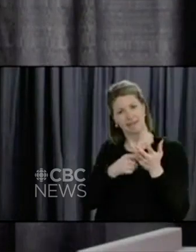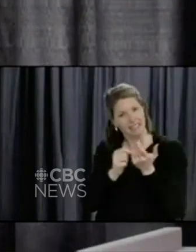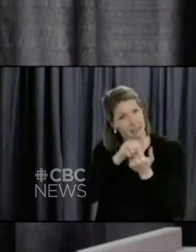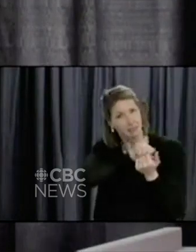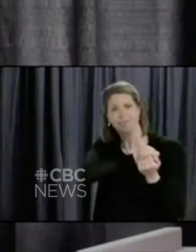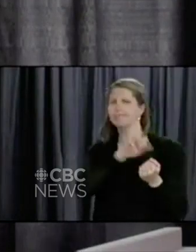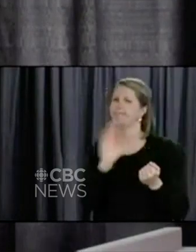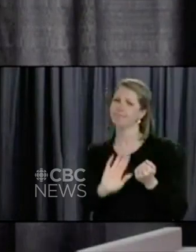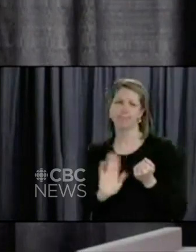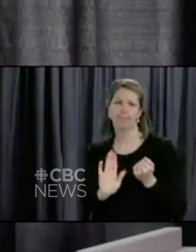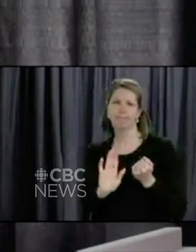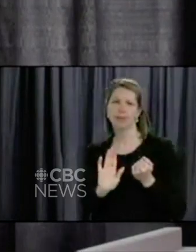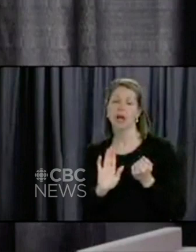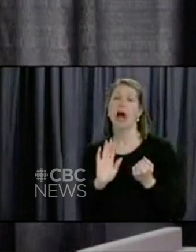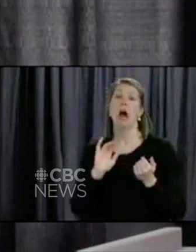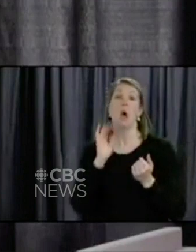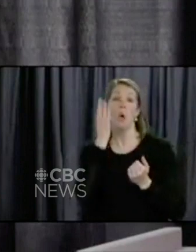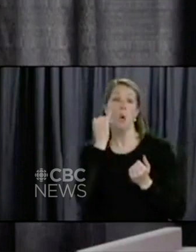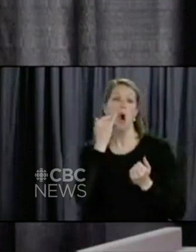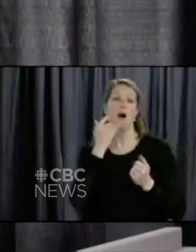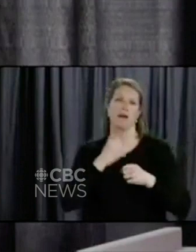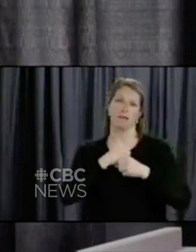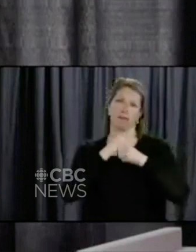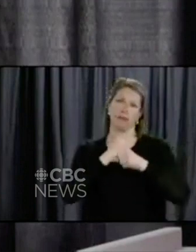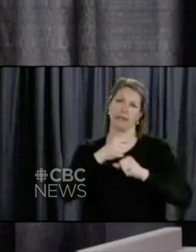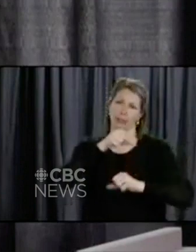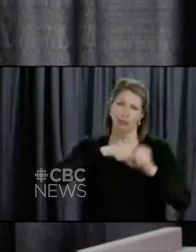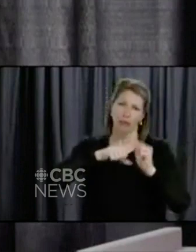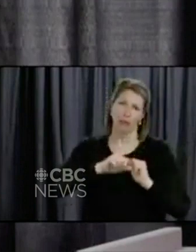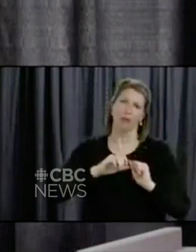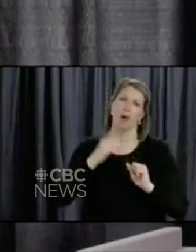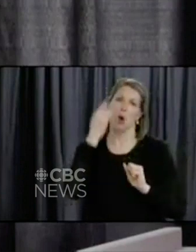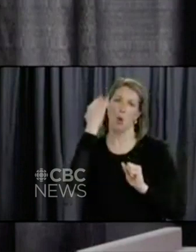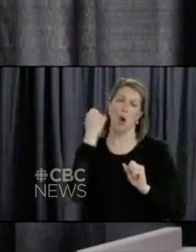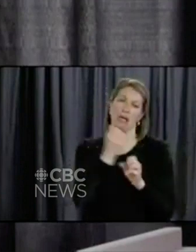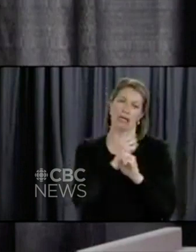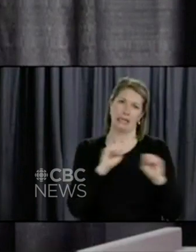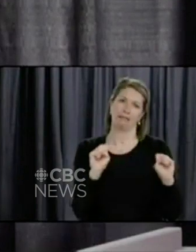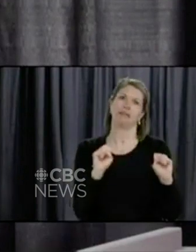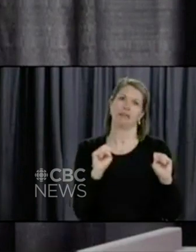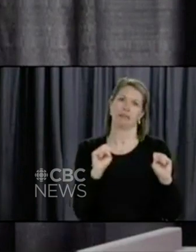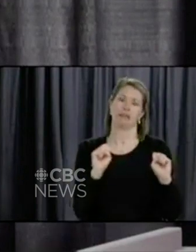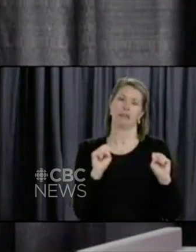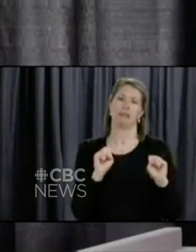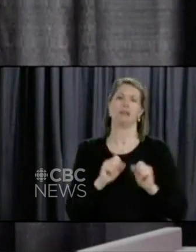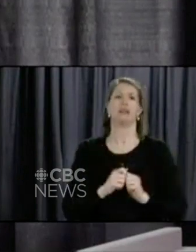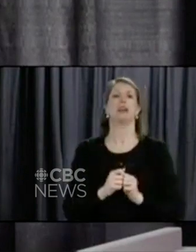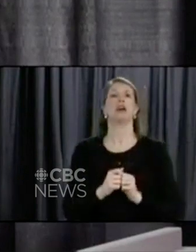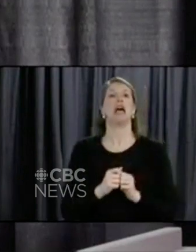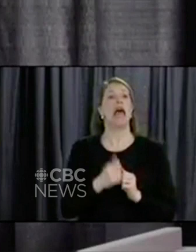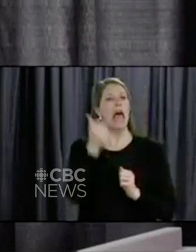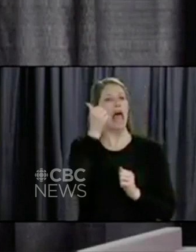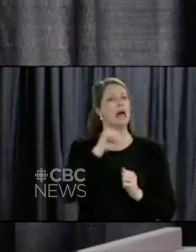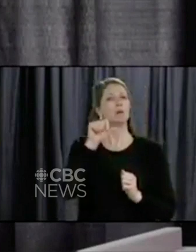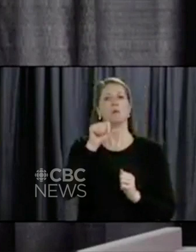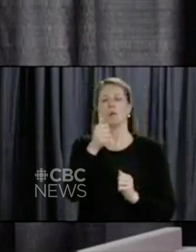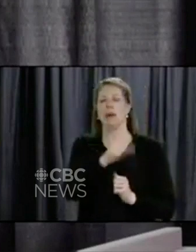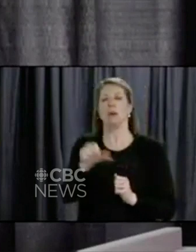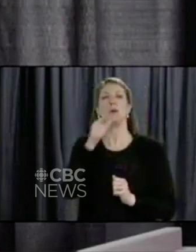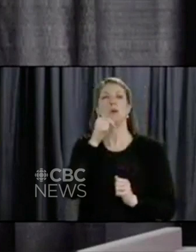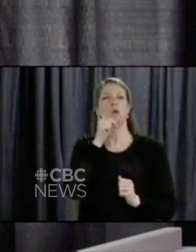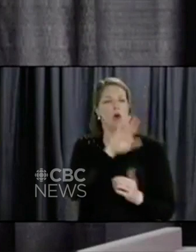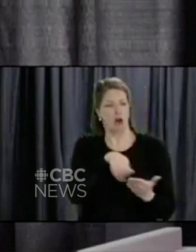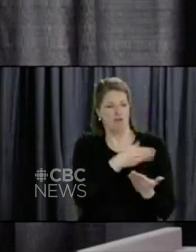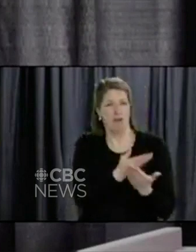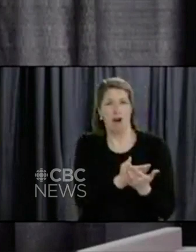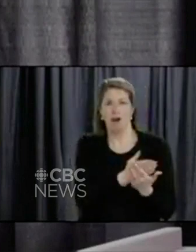mind. I'd like to remind employers that effective today, they are now required to submit a 14-day isolation plan